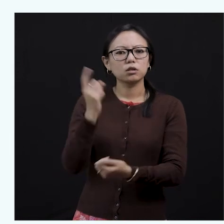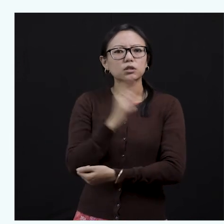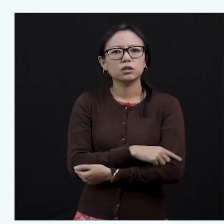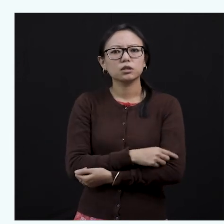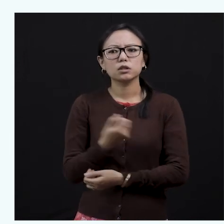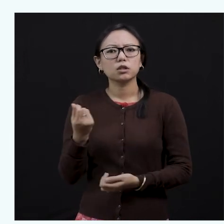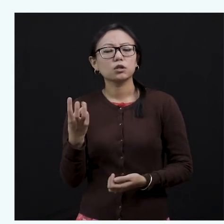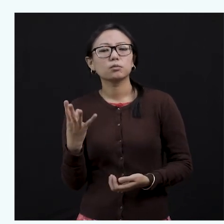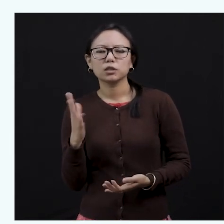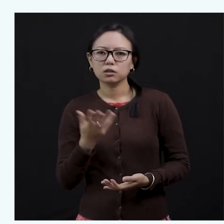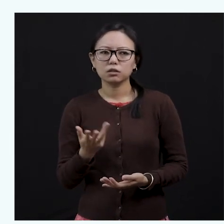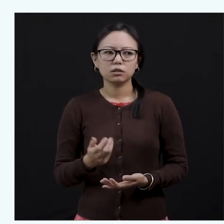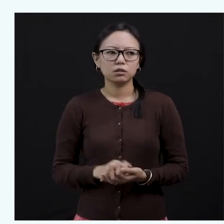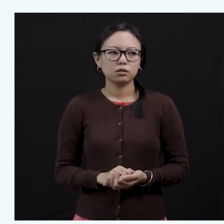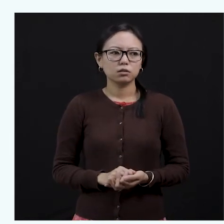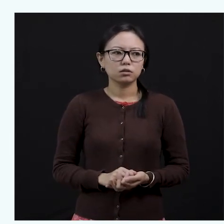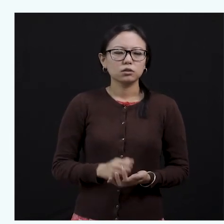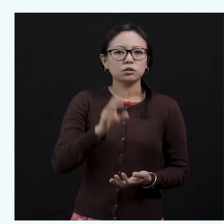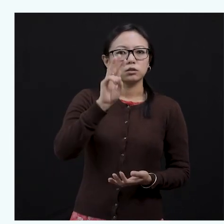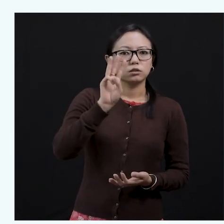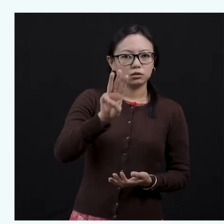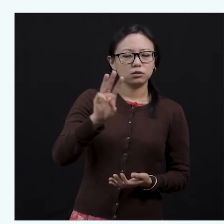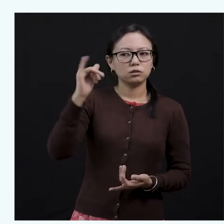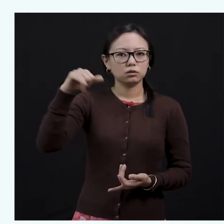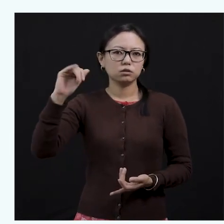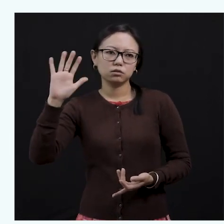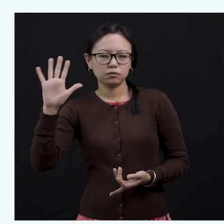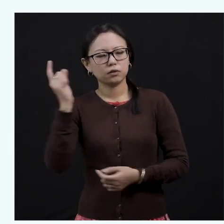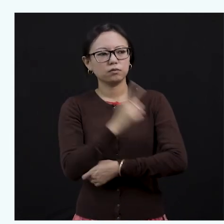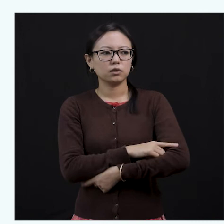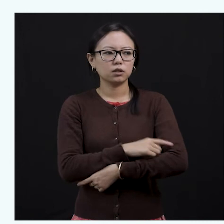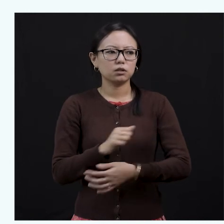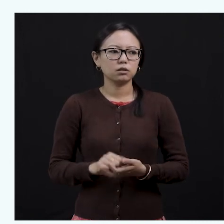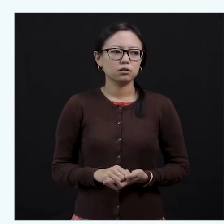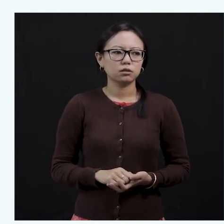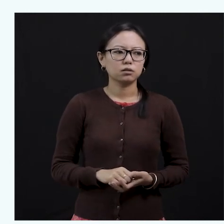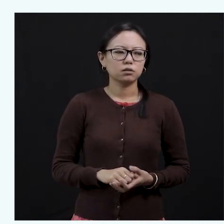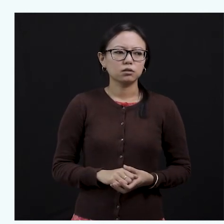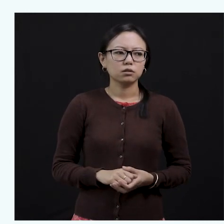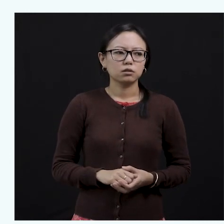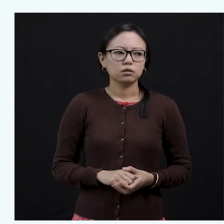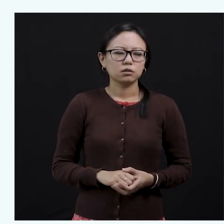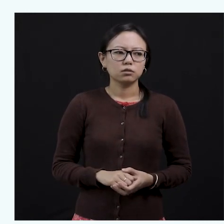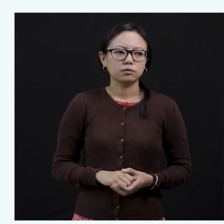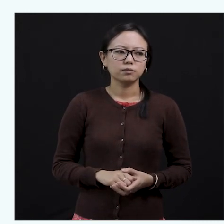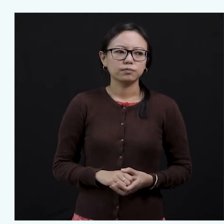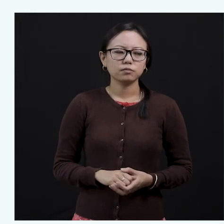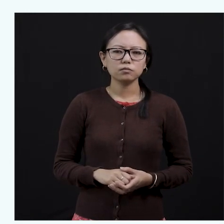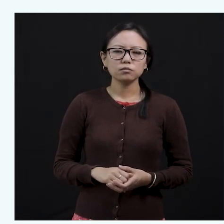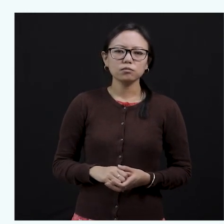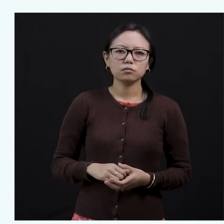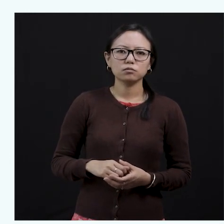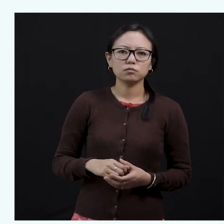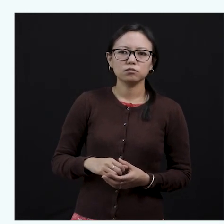6 hours. Okay. Number 4, the planets shine with light from the sun, and the answer is true.